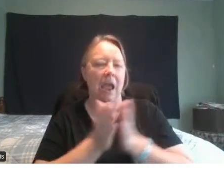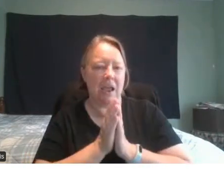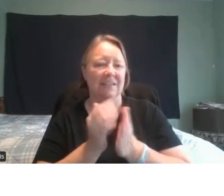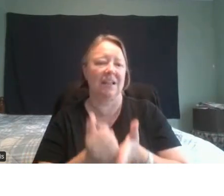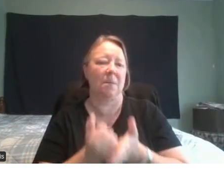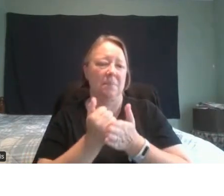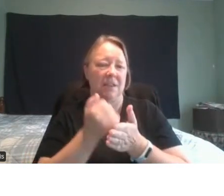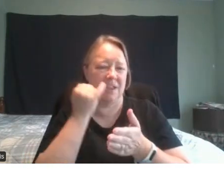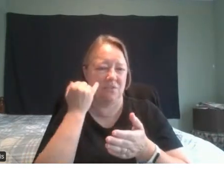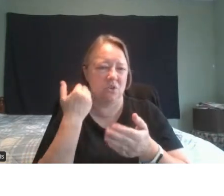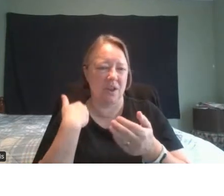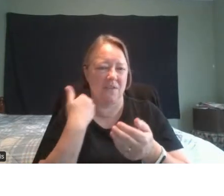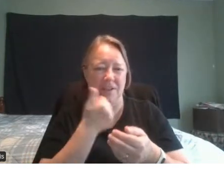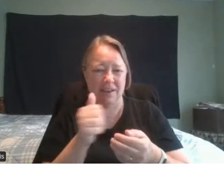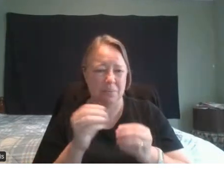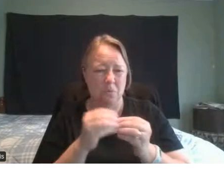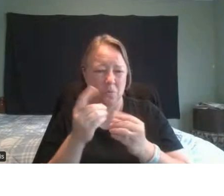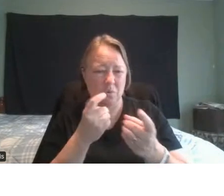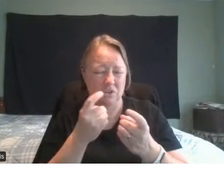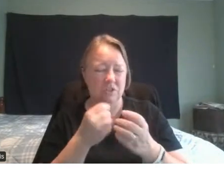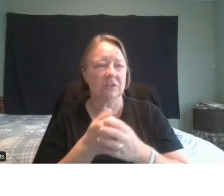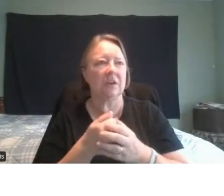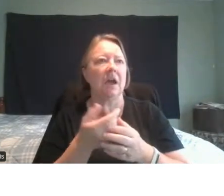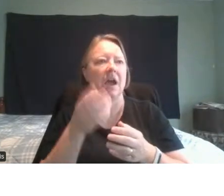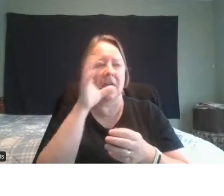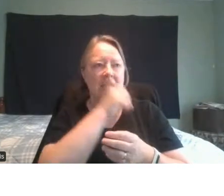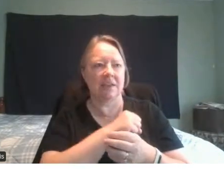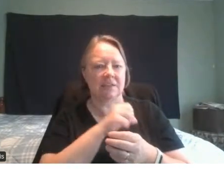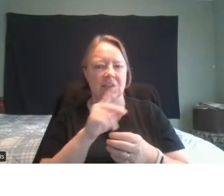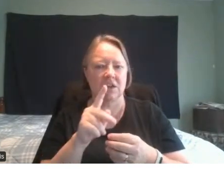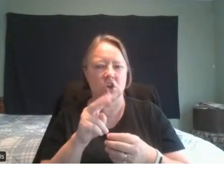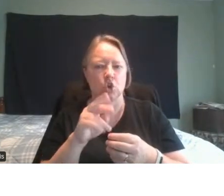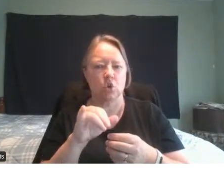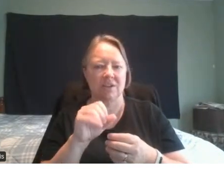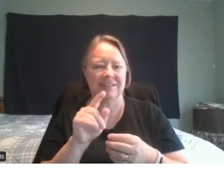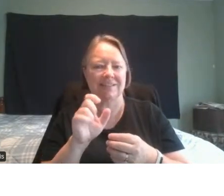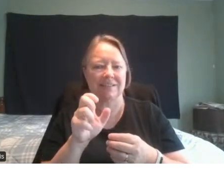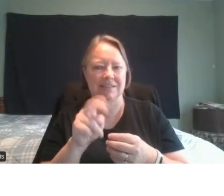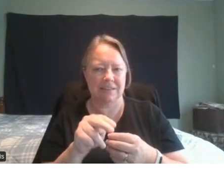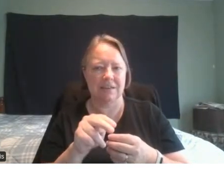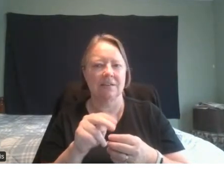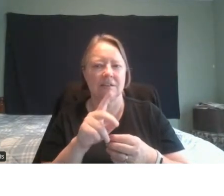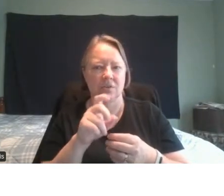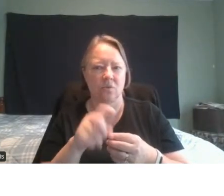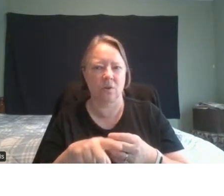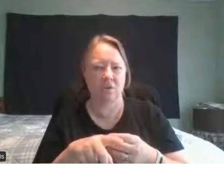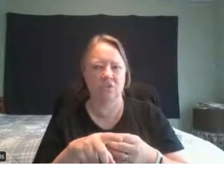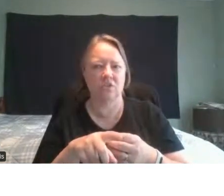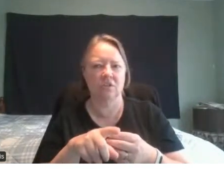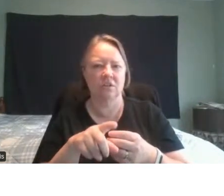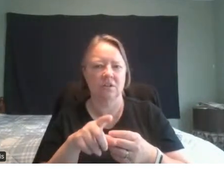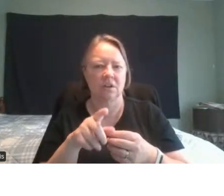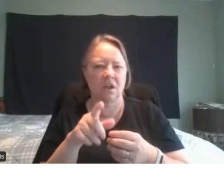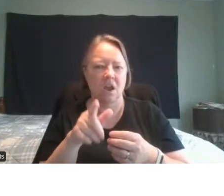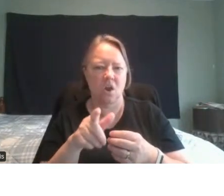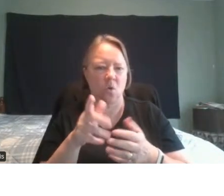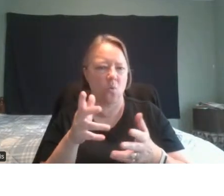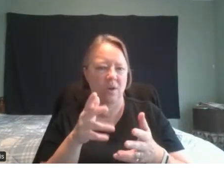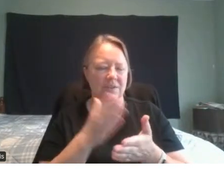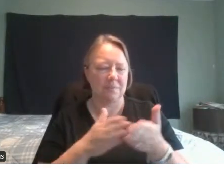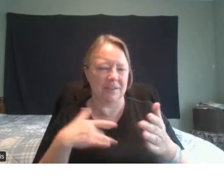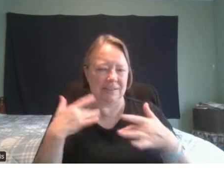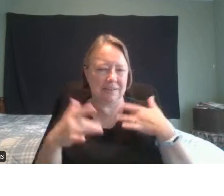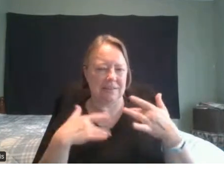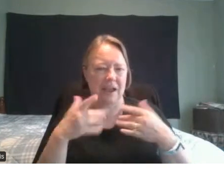you have any. I guess Kristen, CB question, we can leave it to the end. That is something we're excited